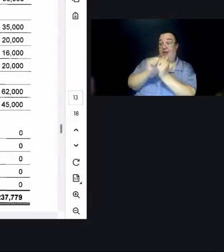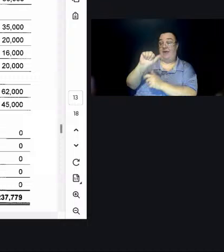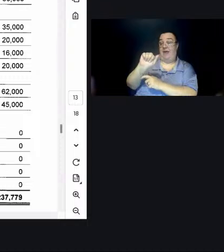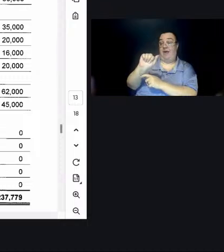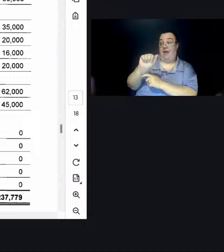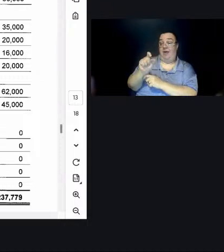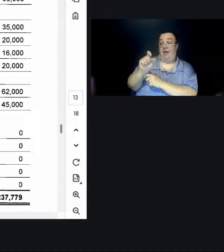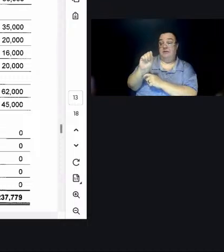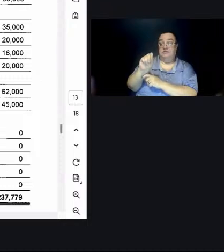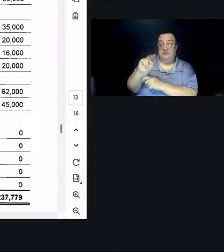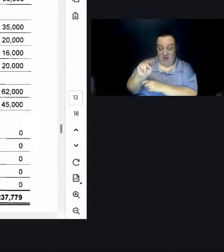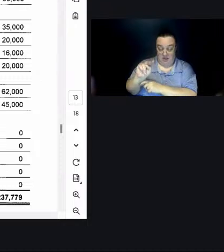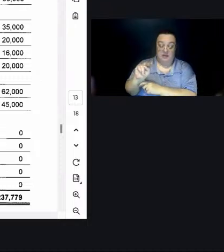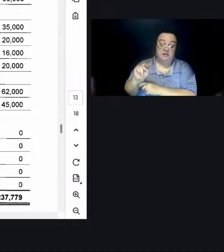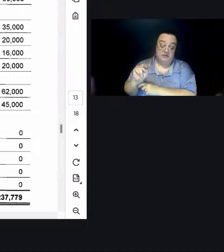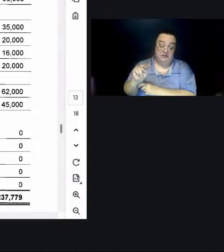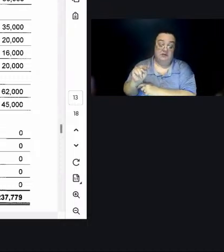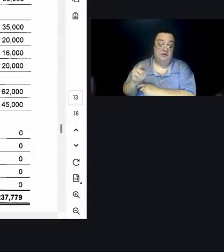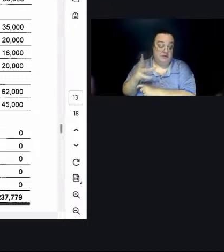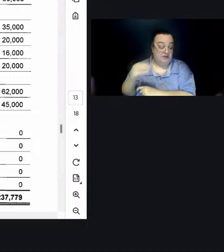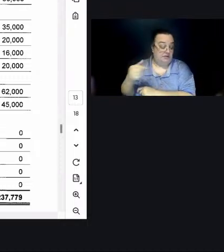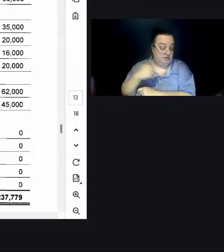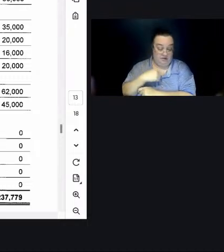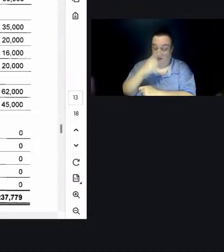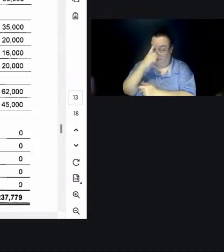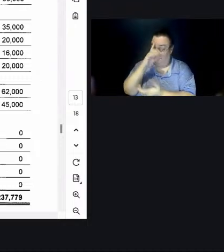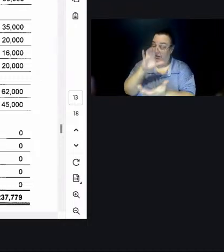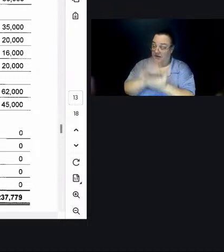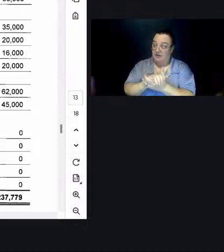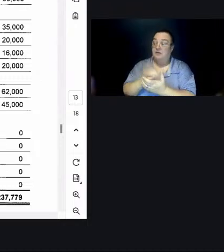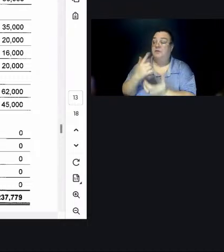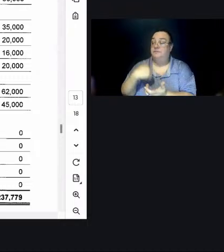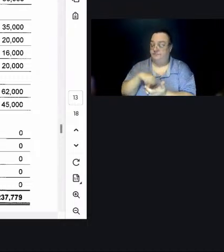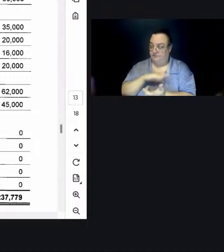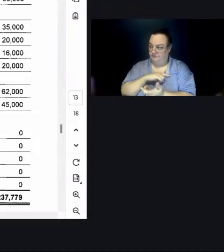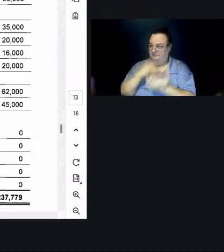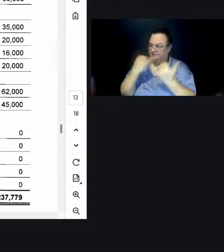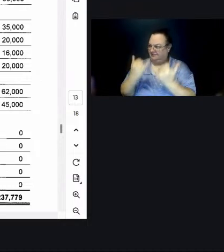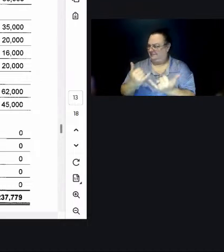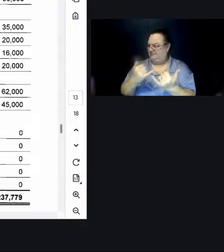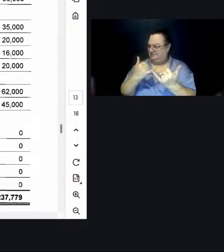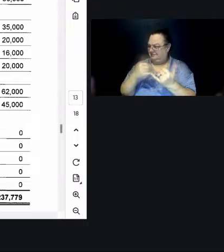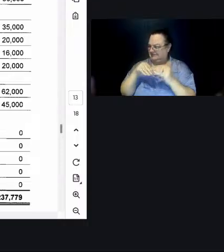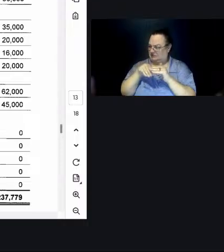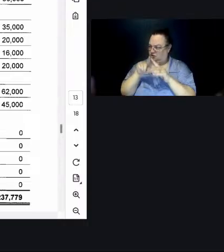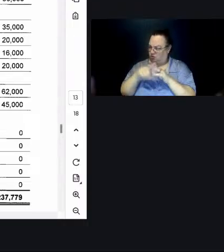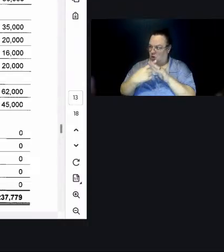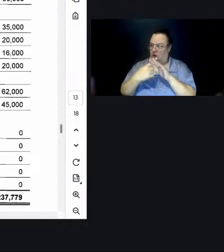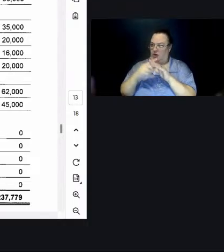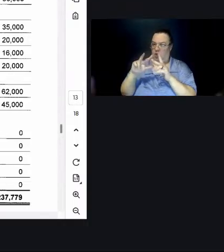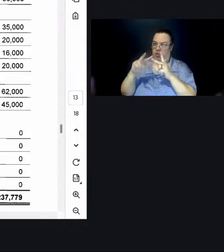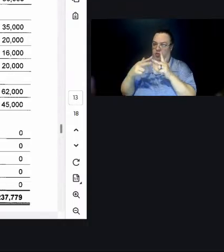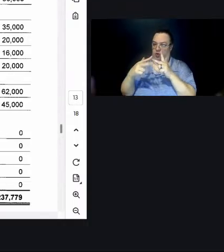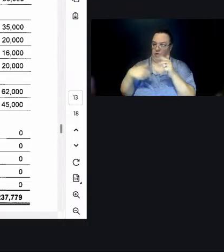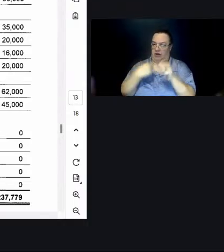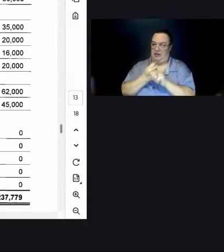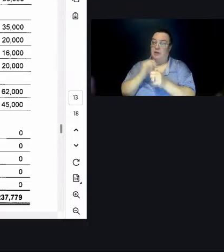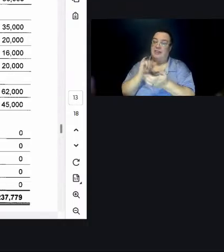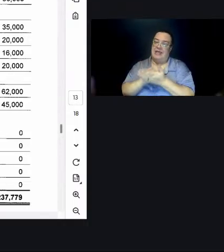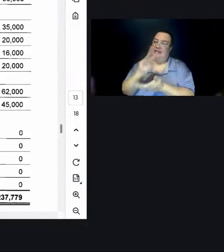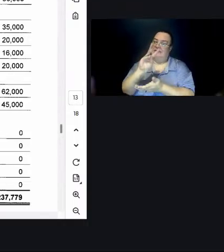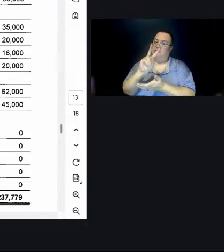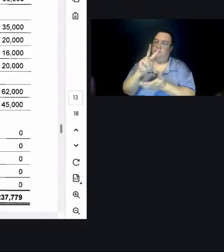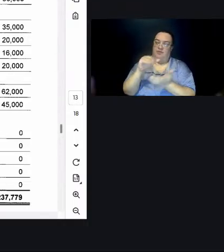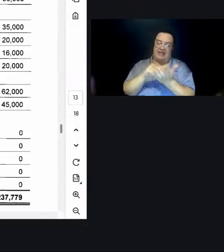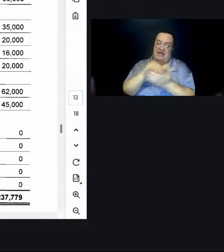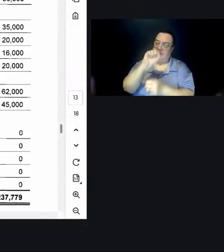Axon, and I believe we're entering year 3. So that $62,000 is locked